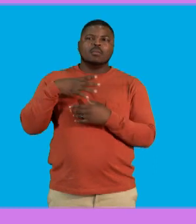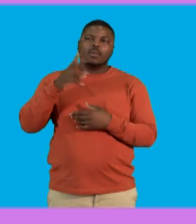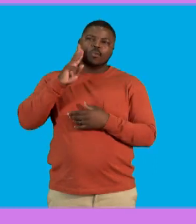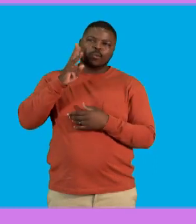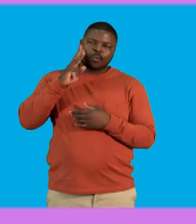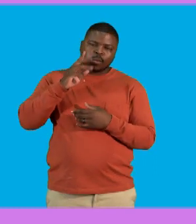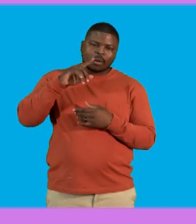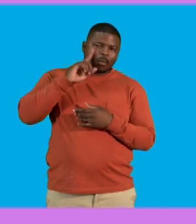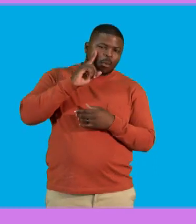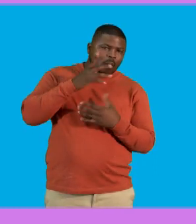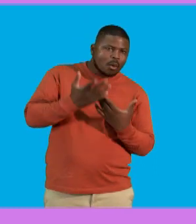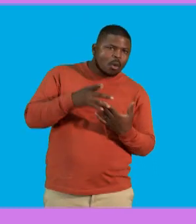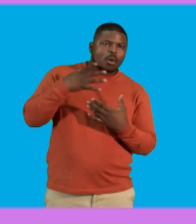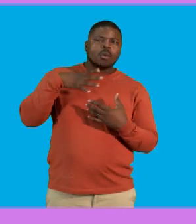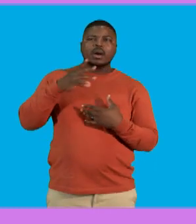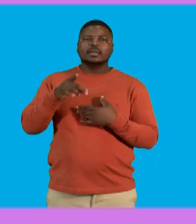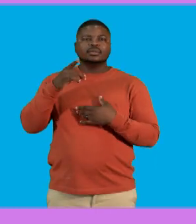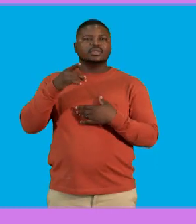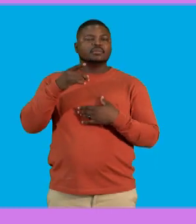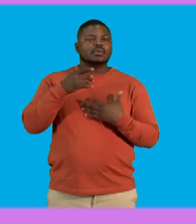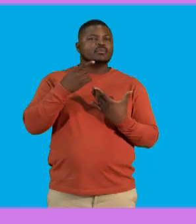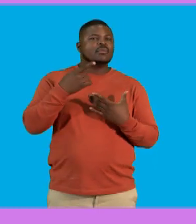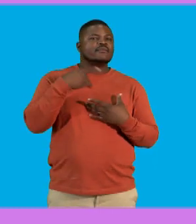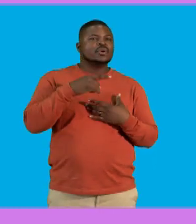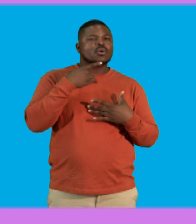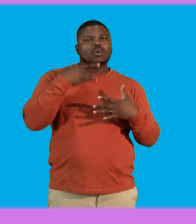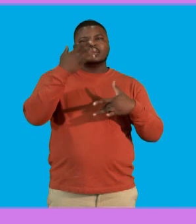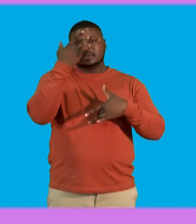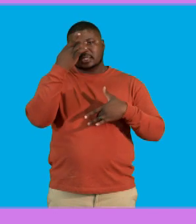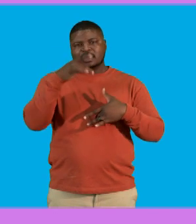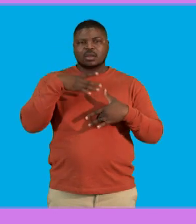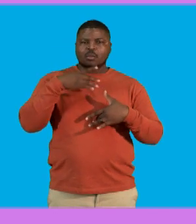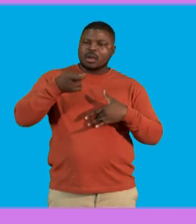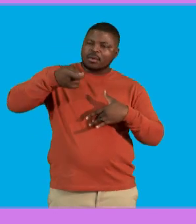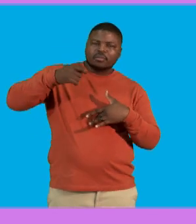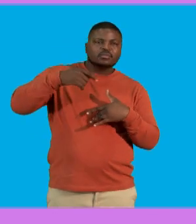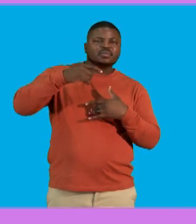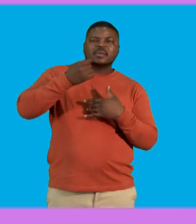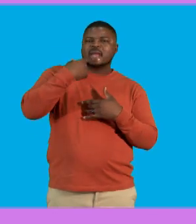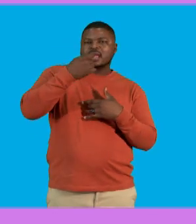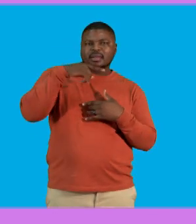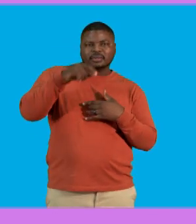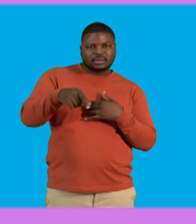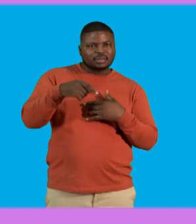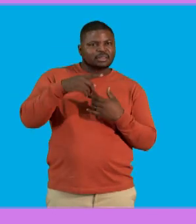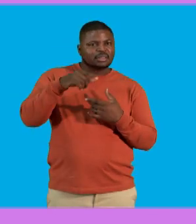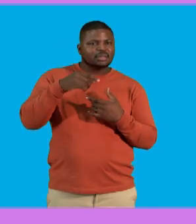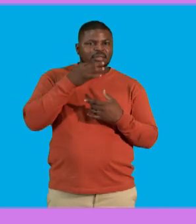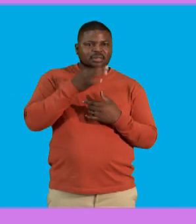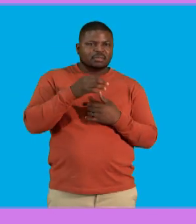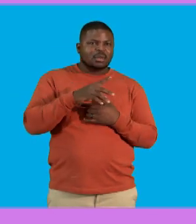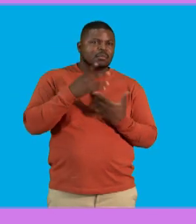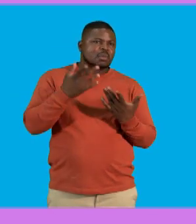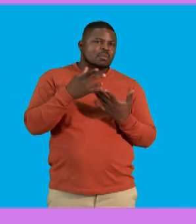baking, or when you want to drink maybe your medication pills, then they tell you that you must drink about